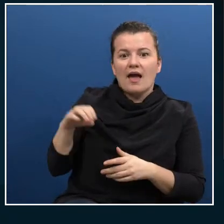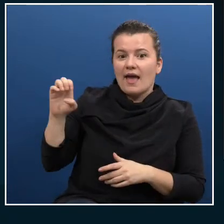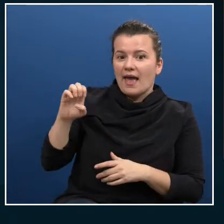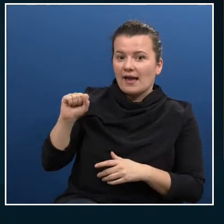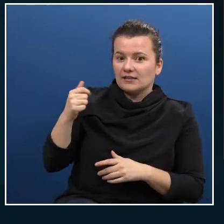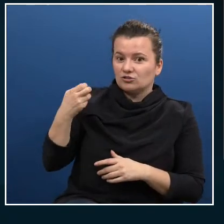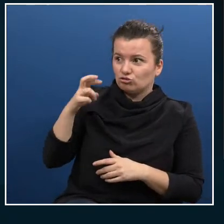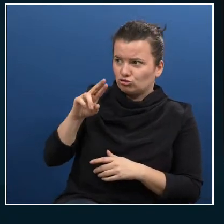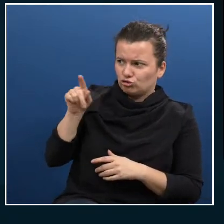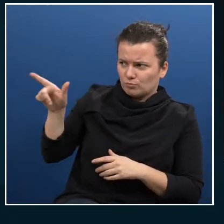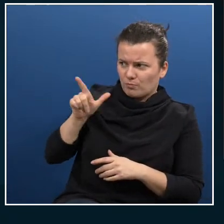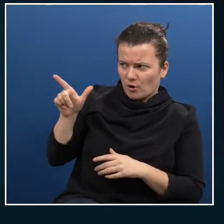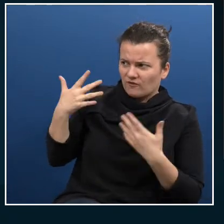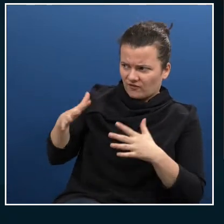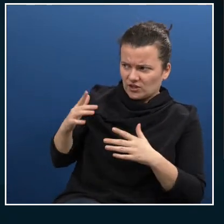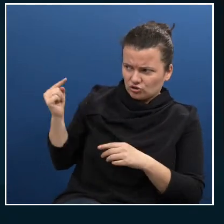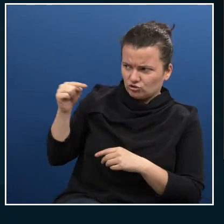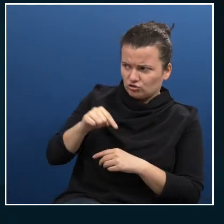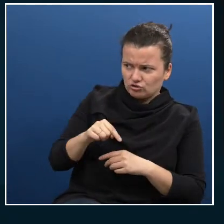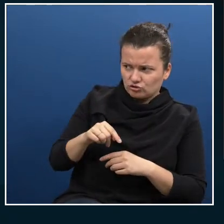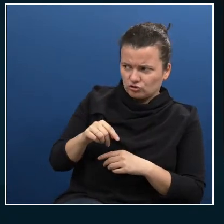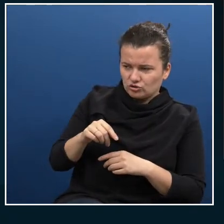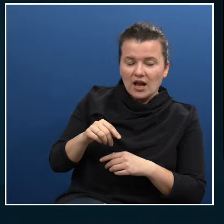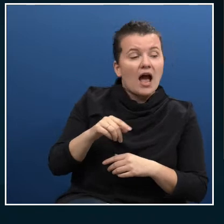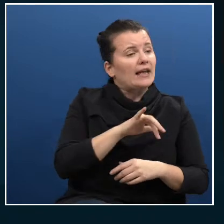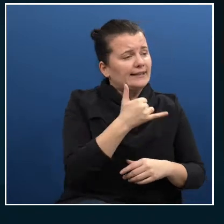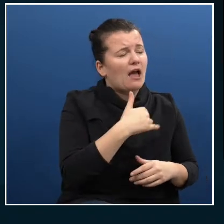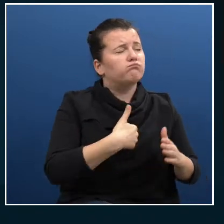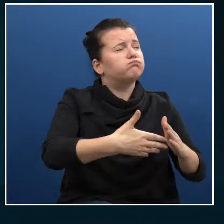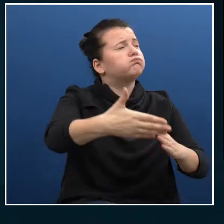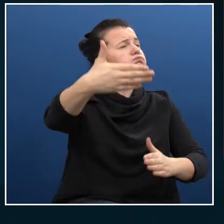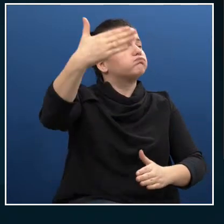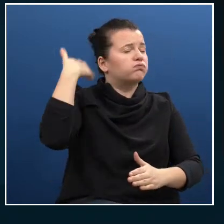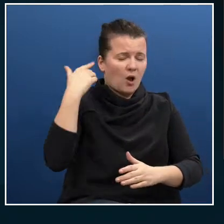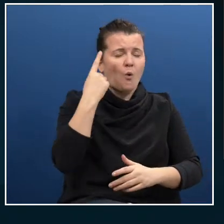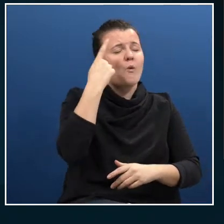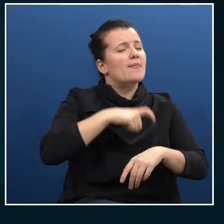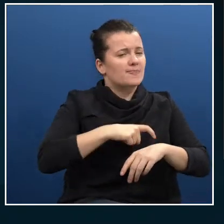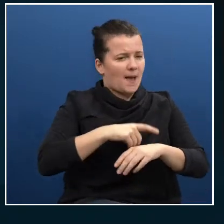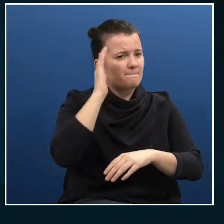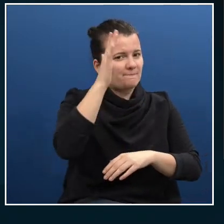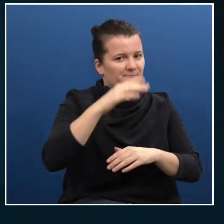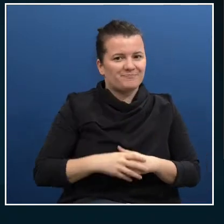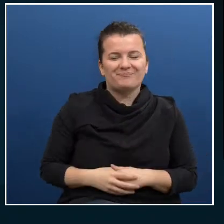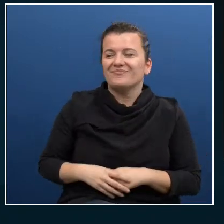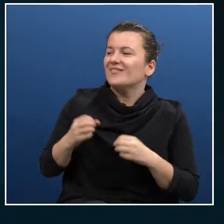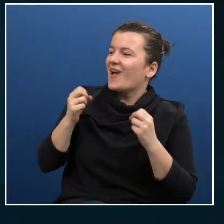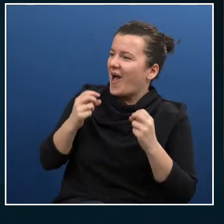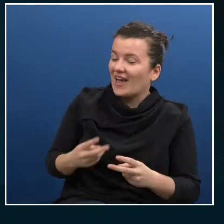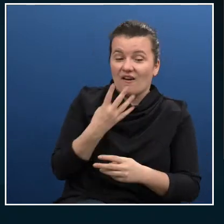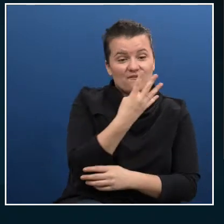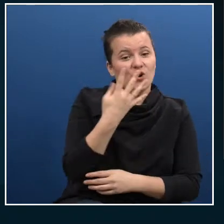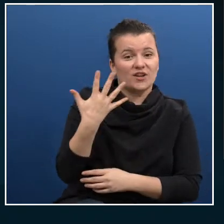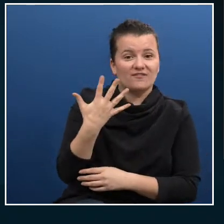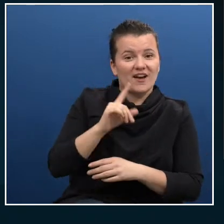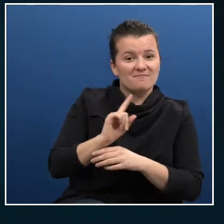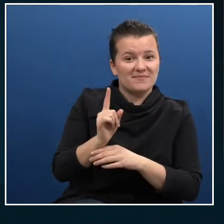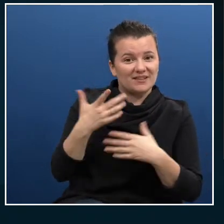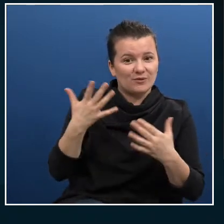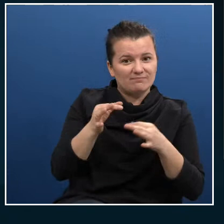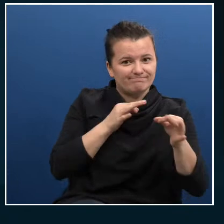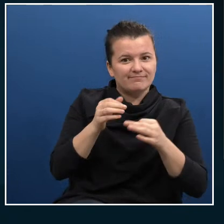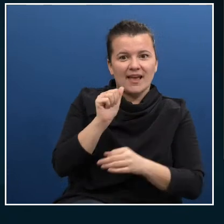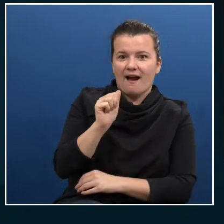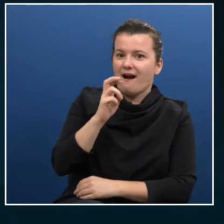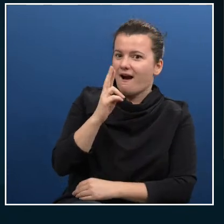presenting. I did a session once, but that's a long time ago. So. Okay. So the next 45 minutes will be about ARM templates, JSON